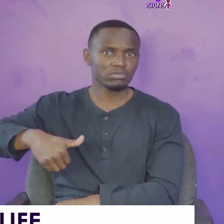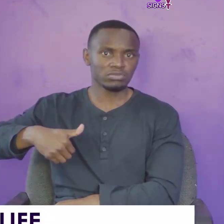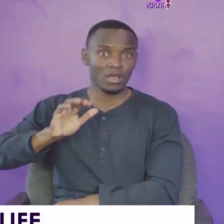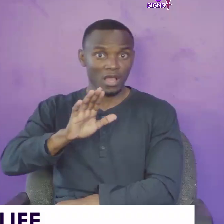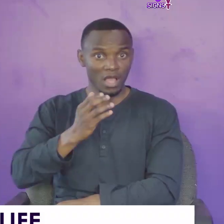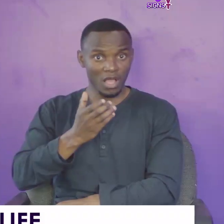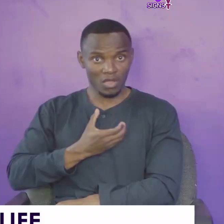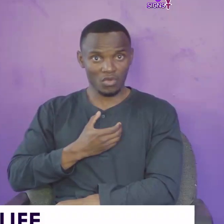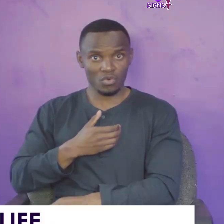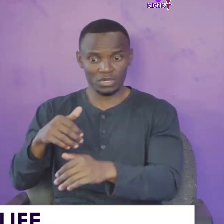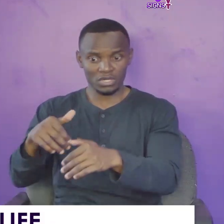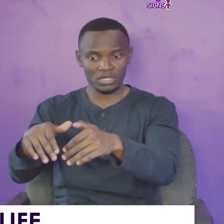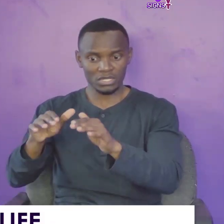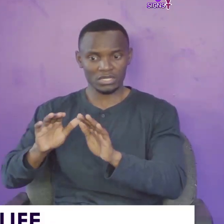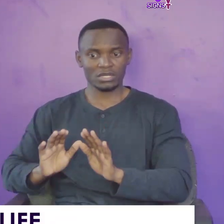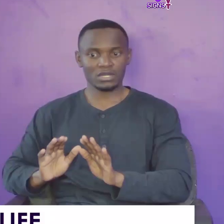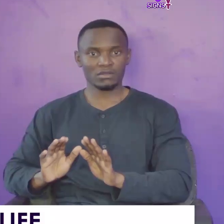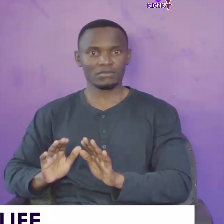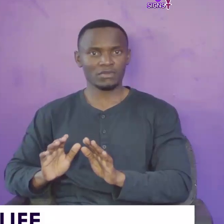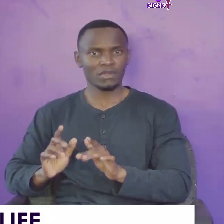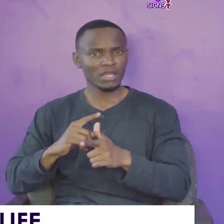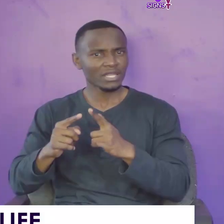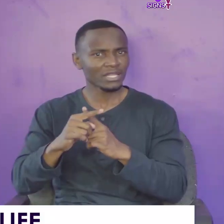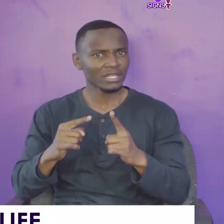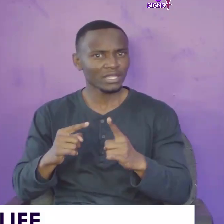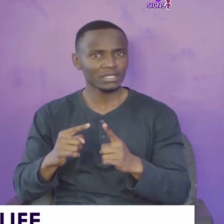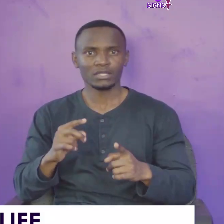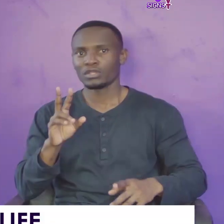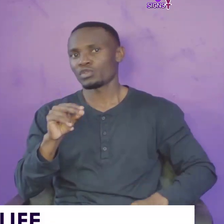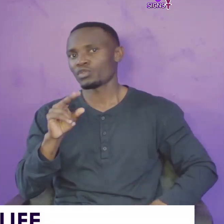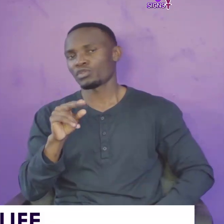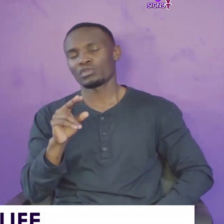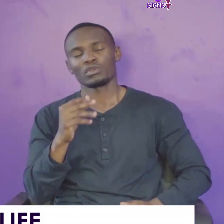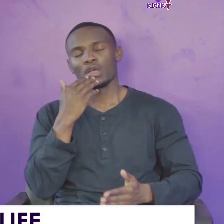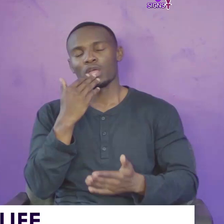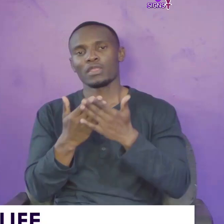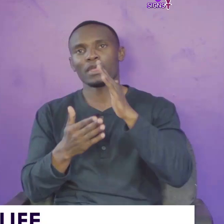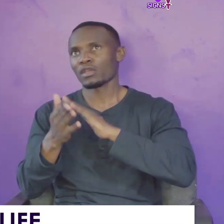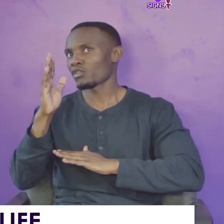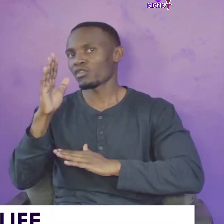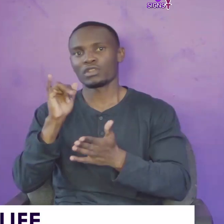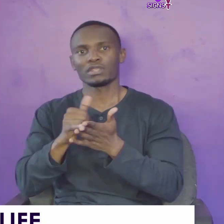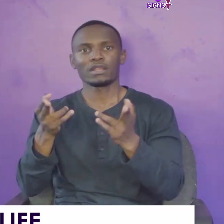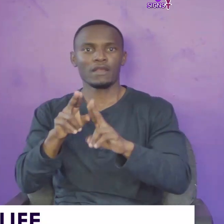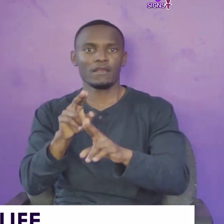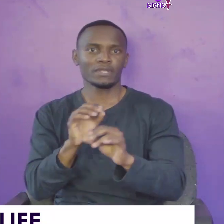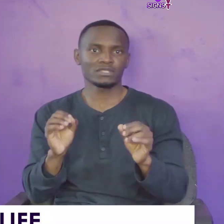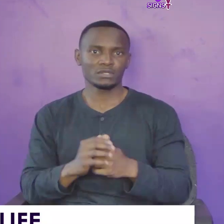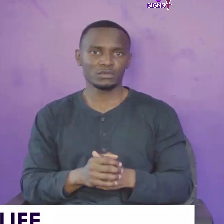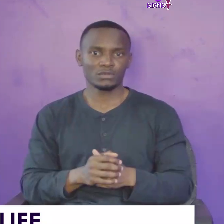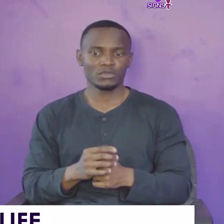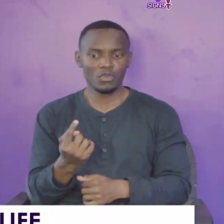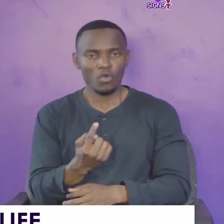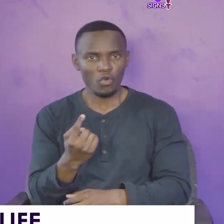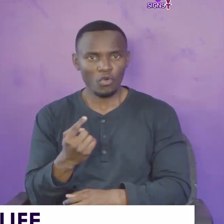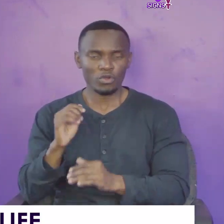Yes. And then she was killed. Thank God, no, it didn't get there. Otherwise, I wouldn't be here. Okay. Yes, she only dug